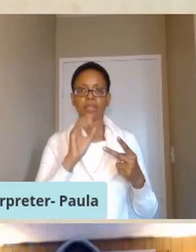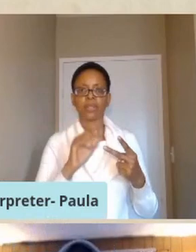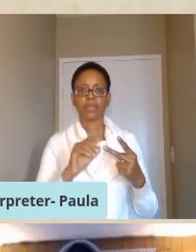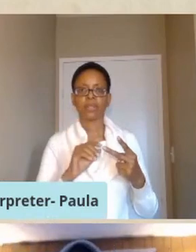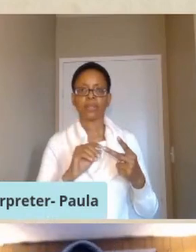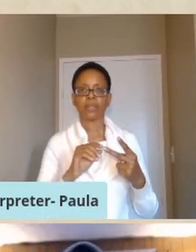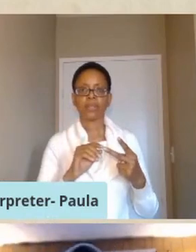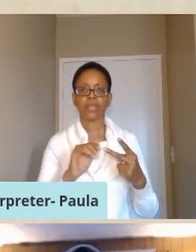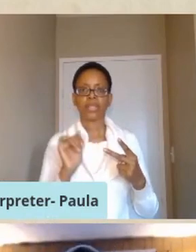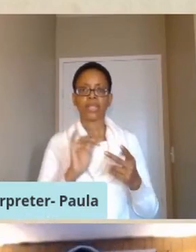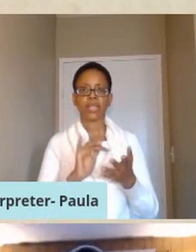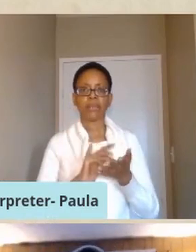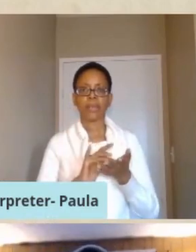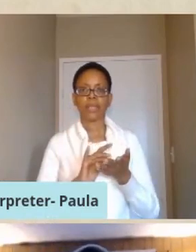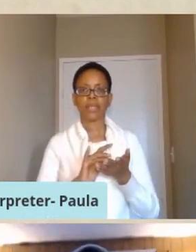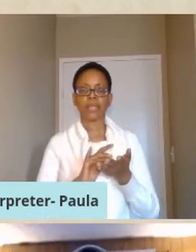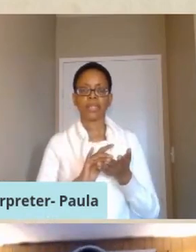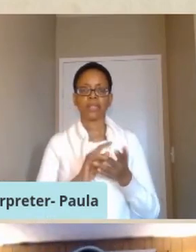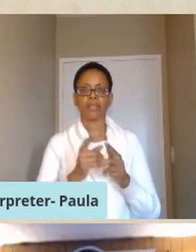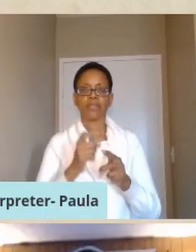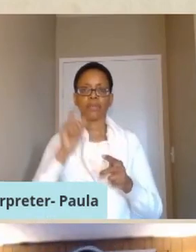like a medicine that's created by God.